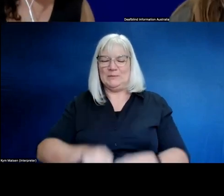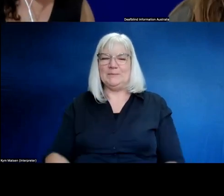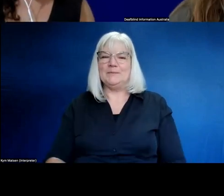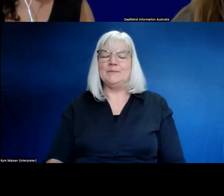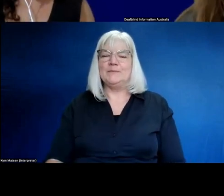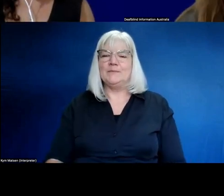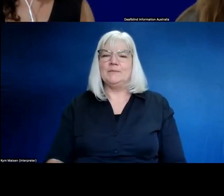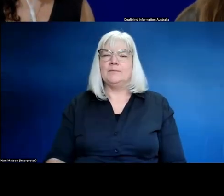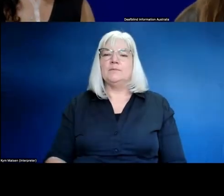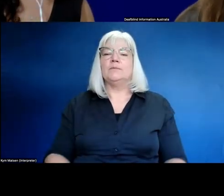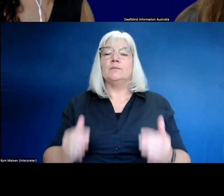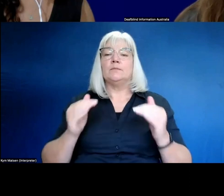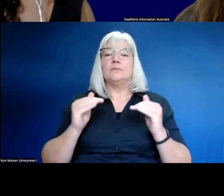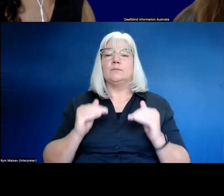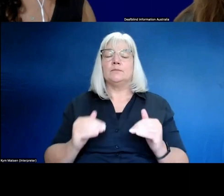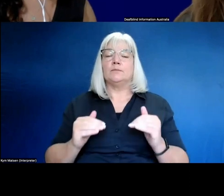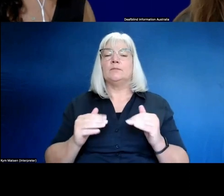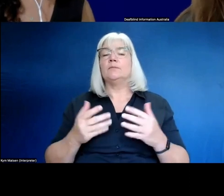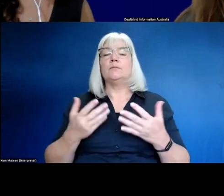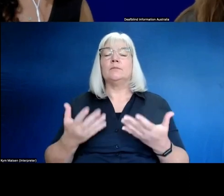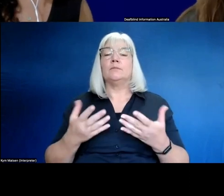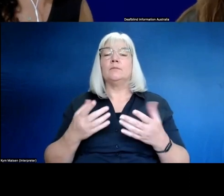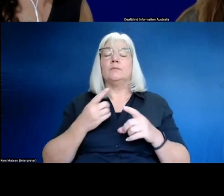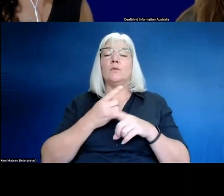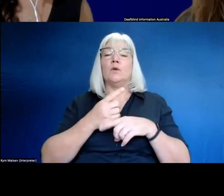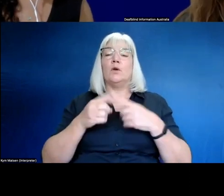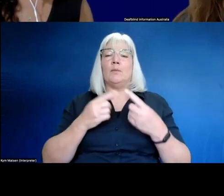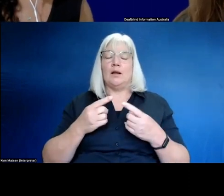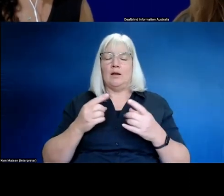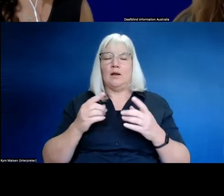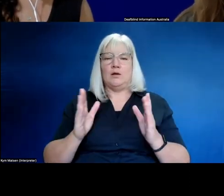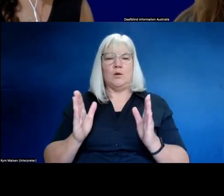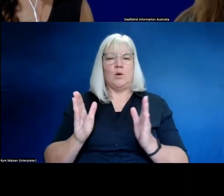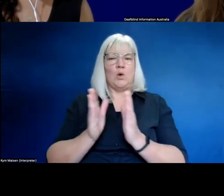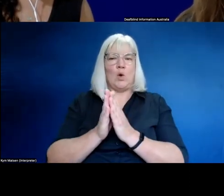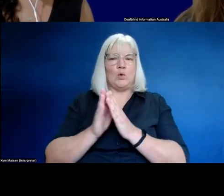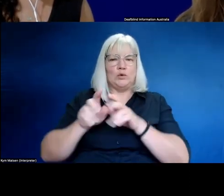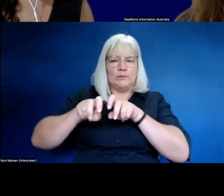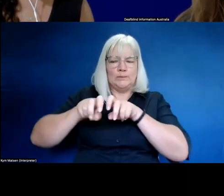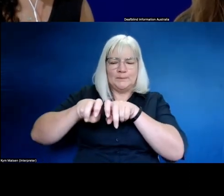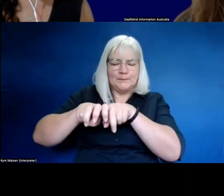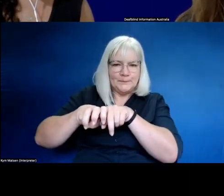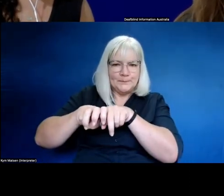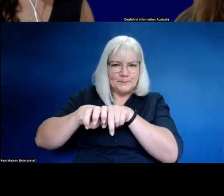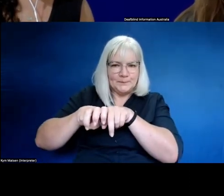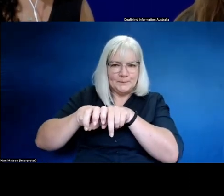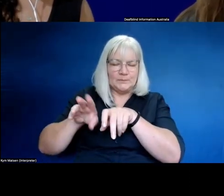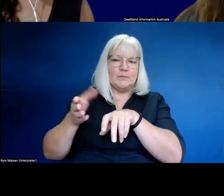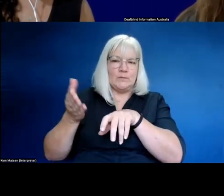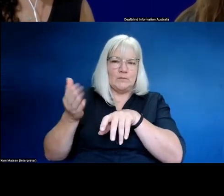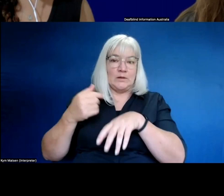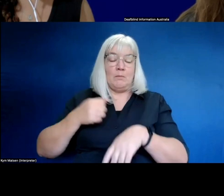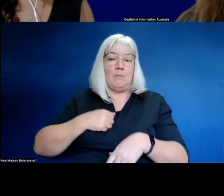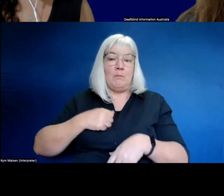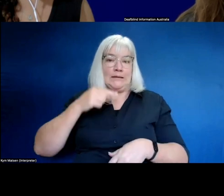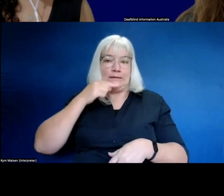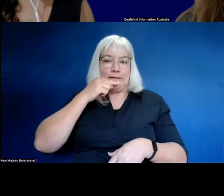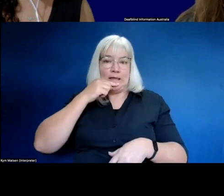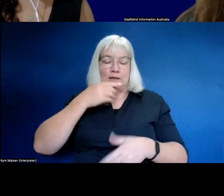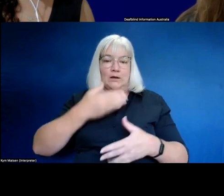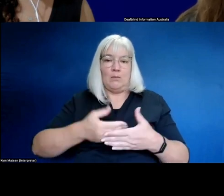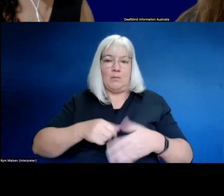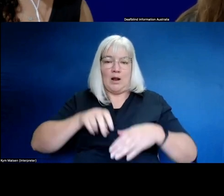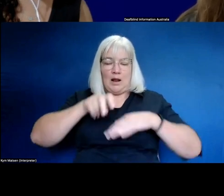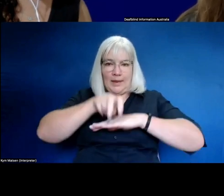Okay, in reference to close proximity, as mentioned by Melanie, lately when my son sits on my lap while I eat,